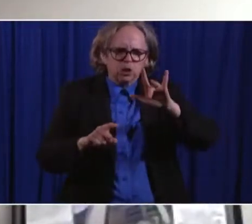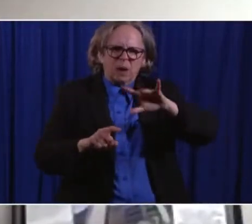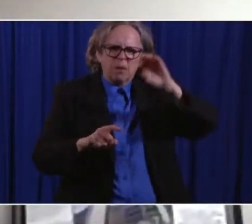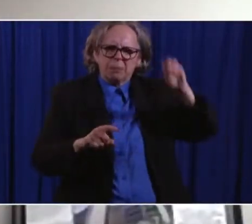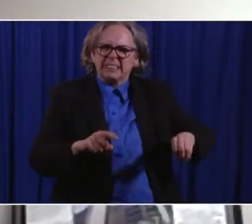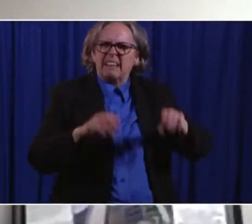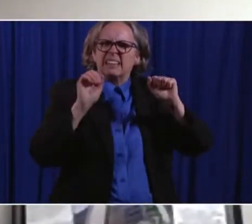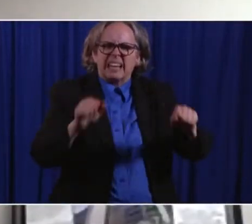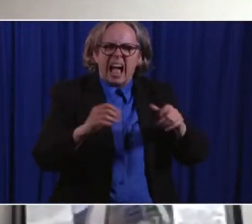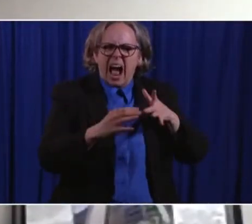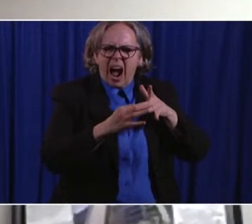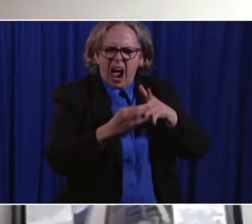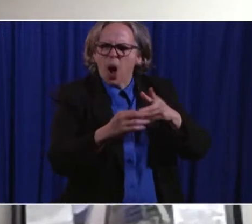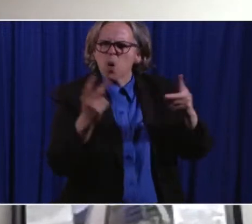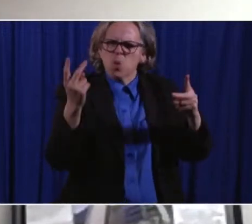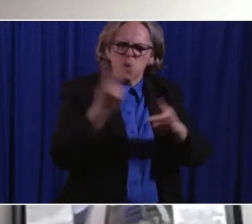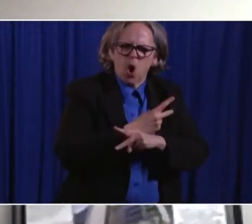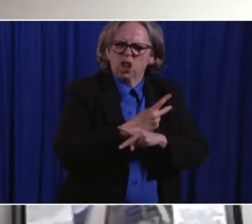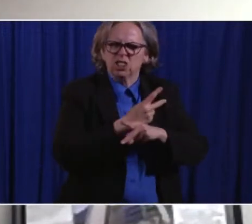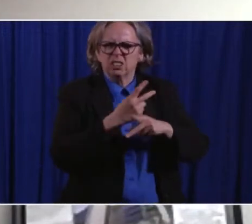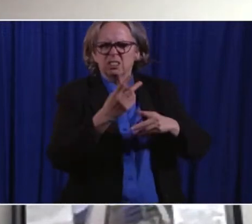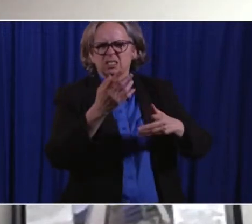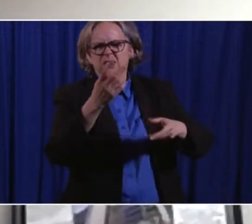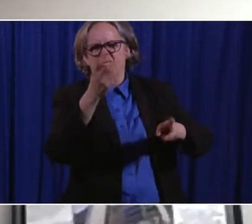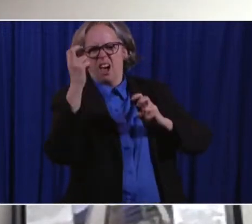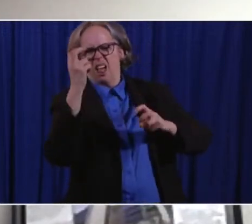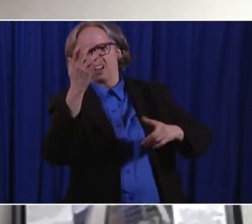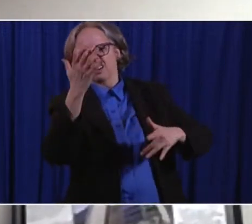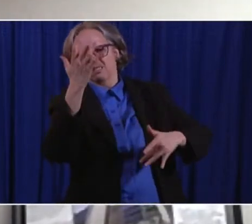activation that can require some different therapies to kind of help.